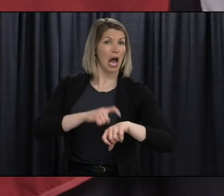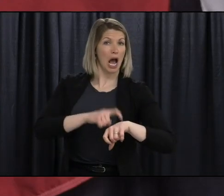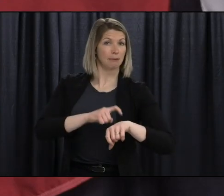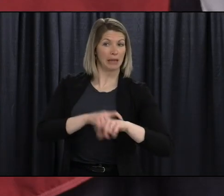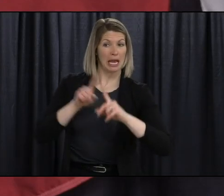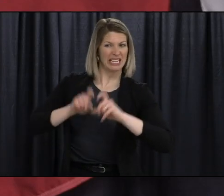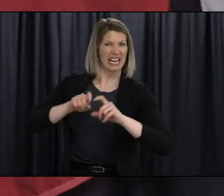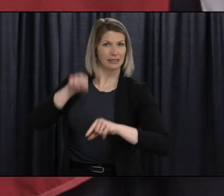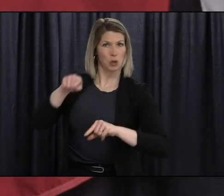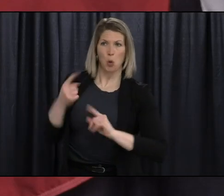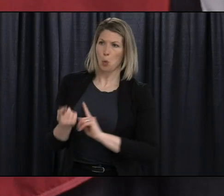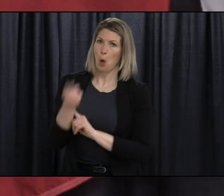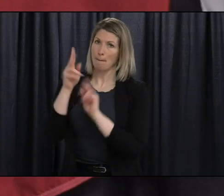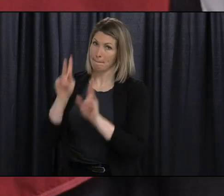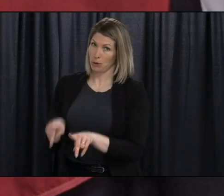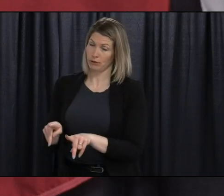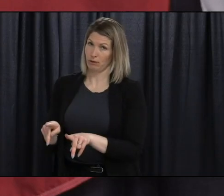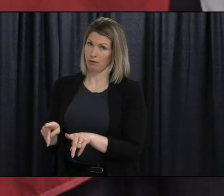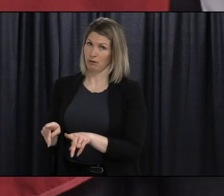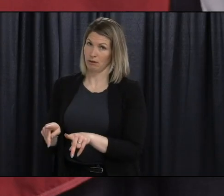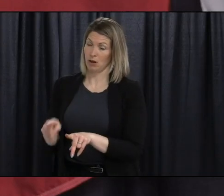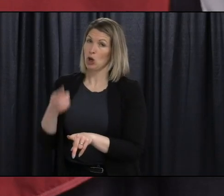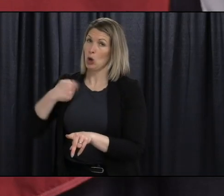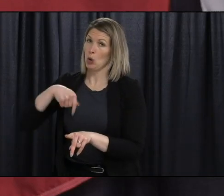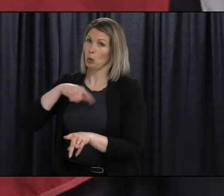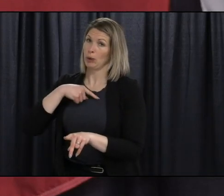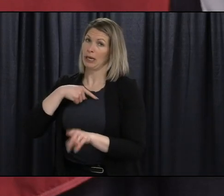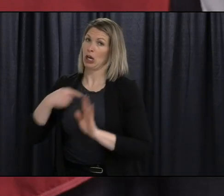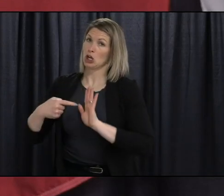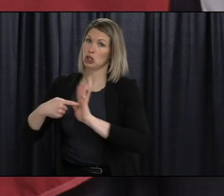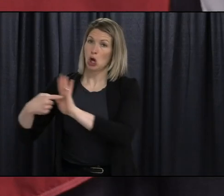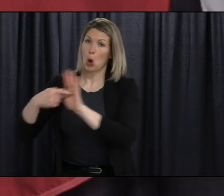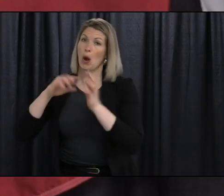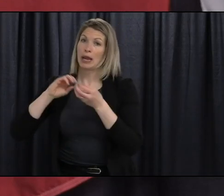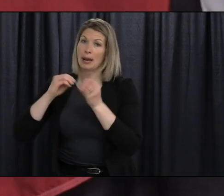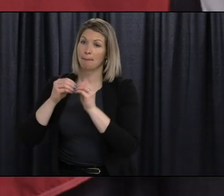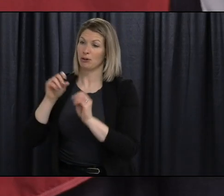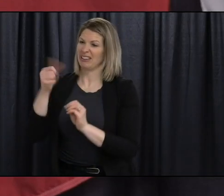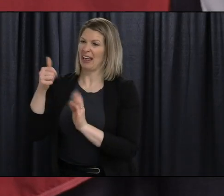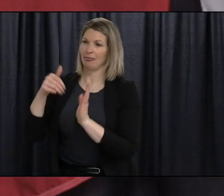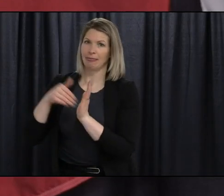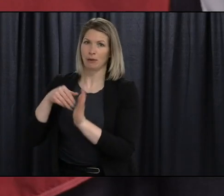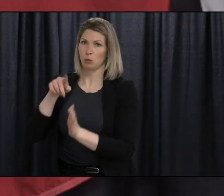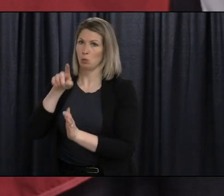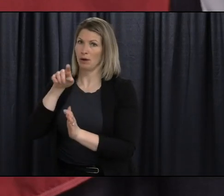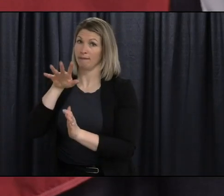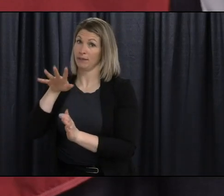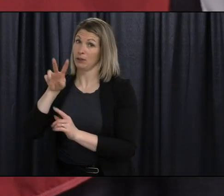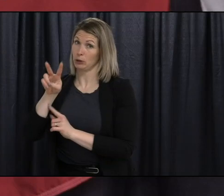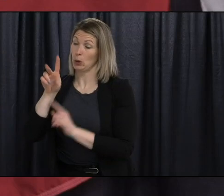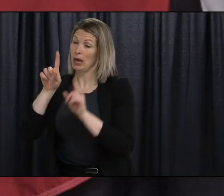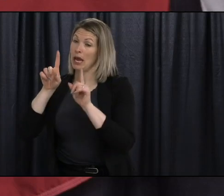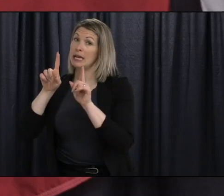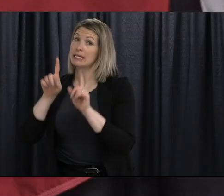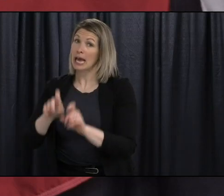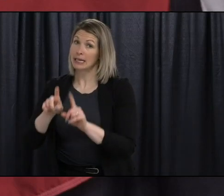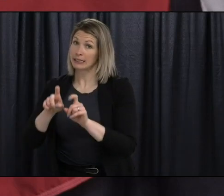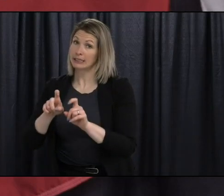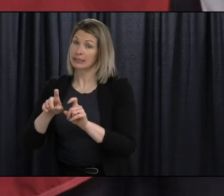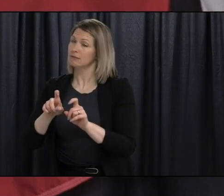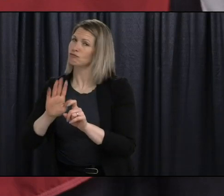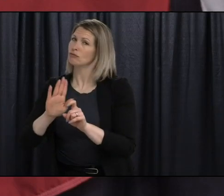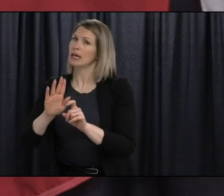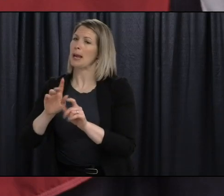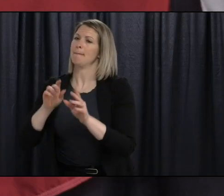23% higher than we really are. So there is a difference in the way provinces are recording your information and reporting your